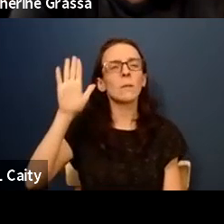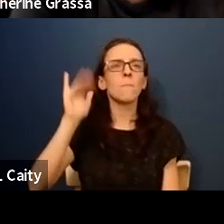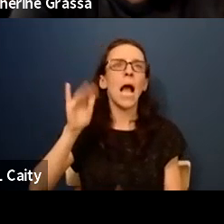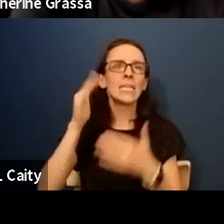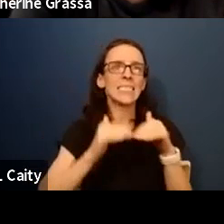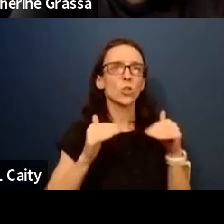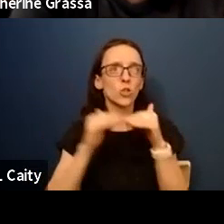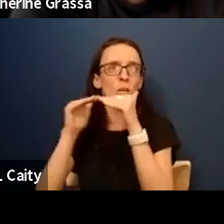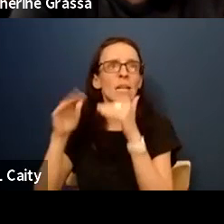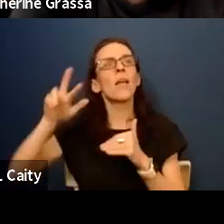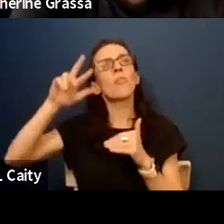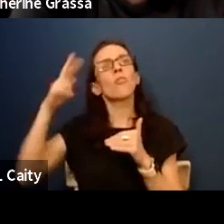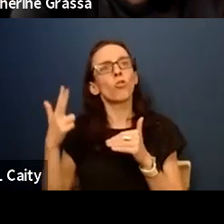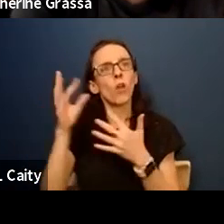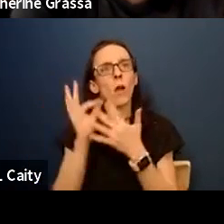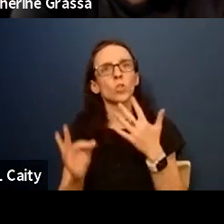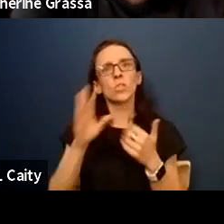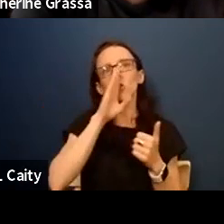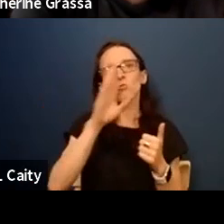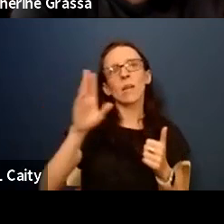see is straight rank by tier.